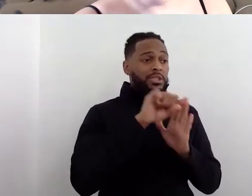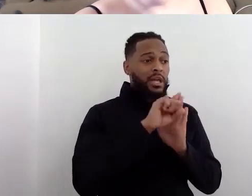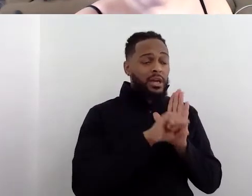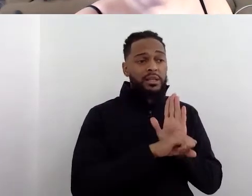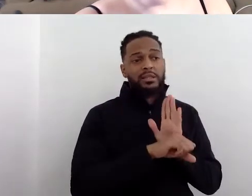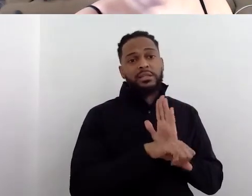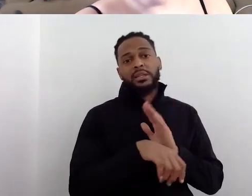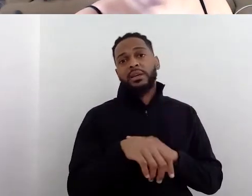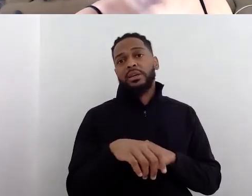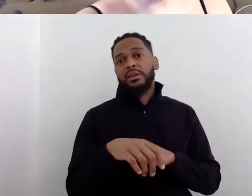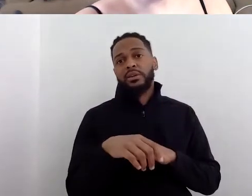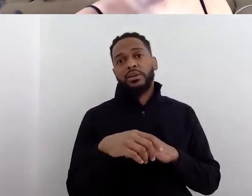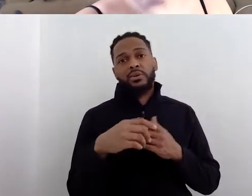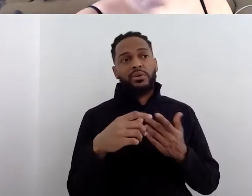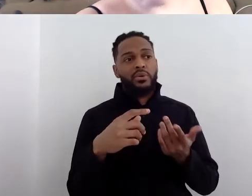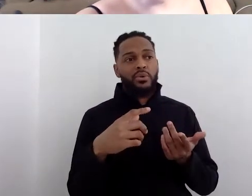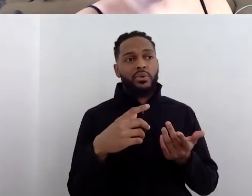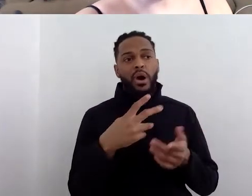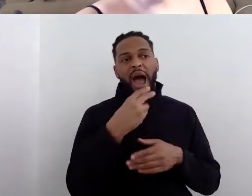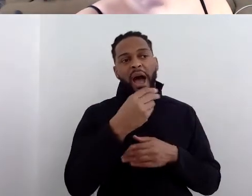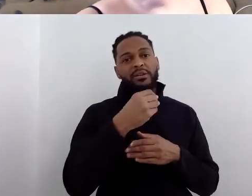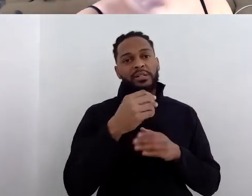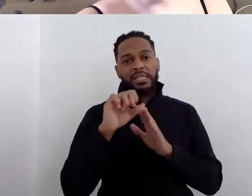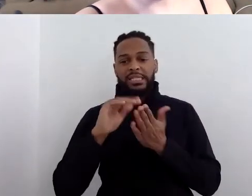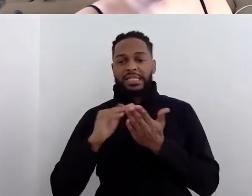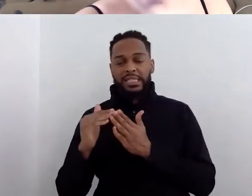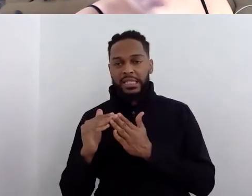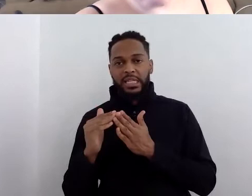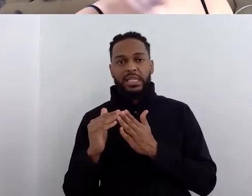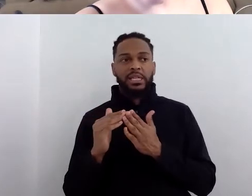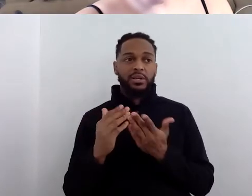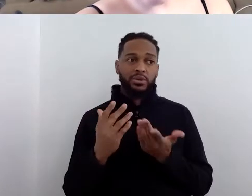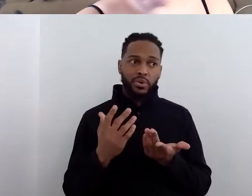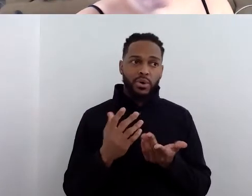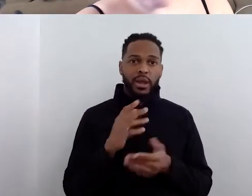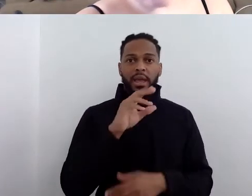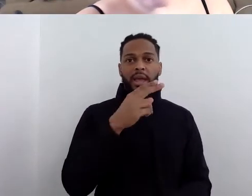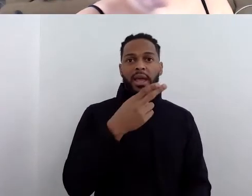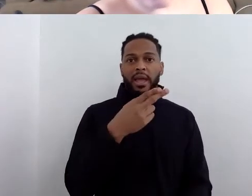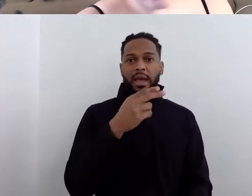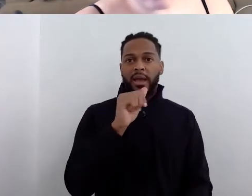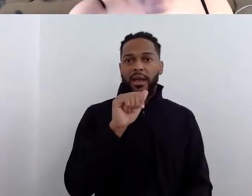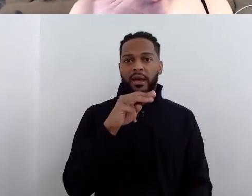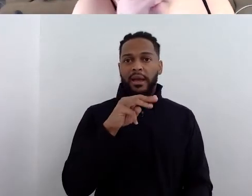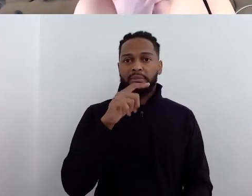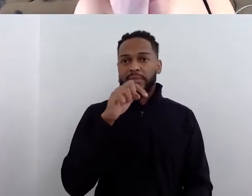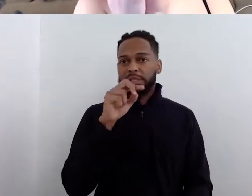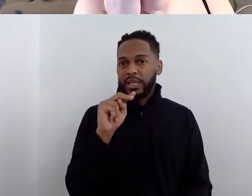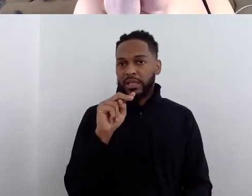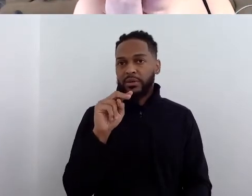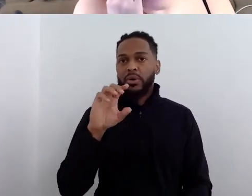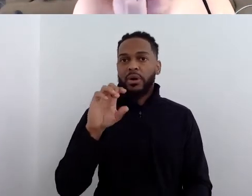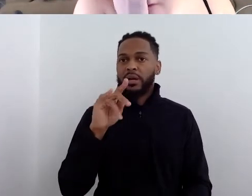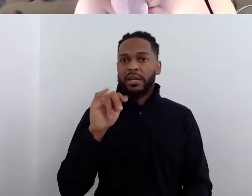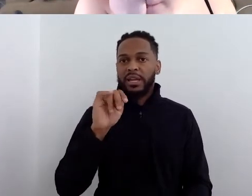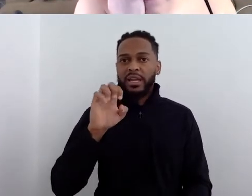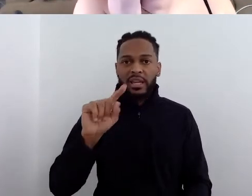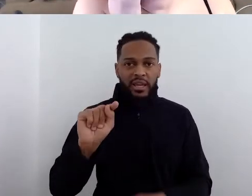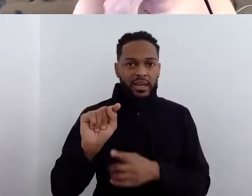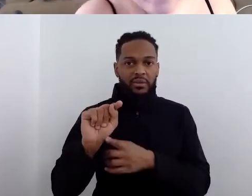people that lived in the city, people were scared to go outside, and I couldn't blame them, especially before the vaccine was out. What was I going to tell